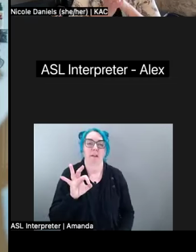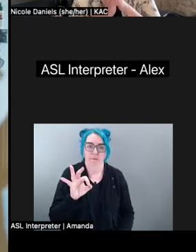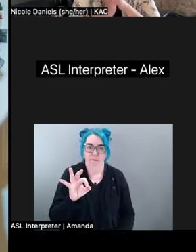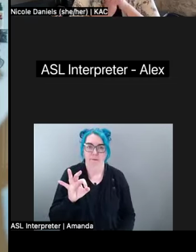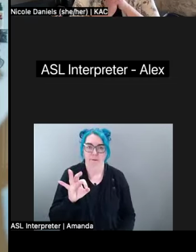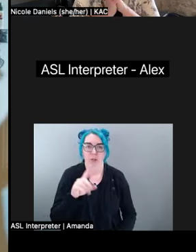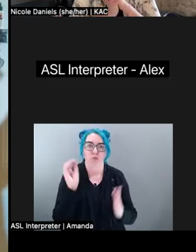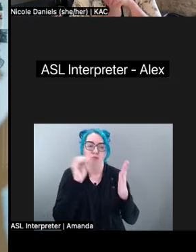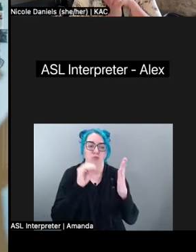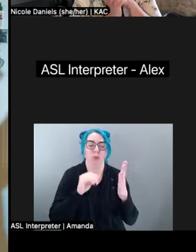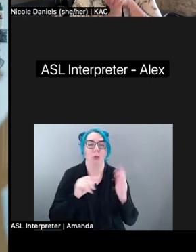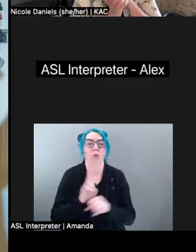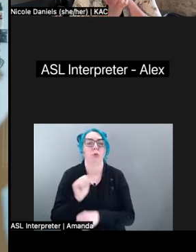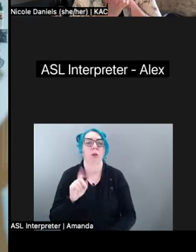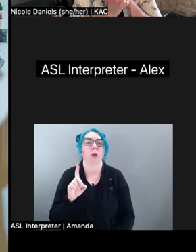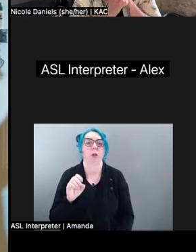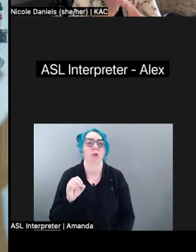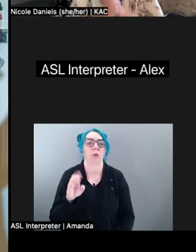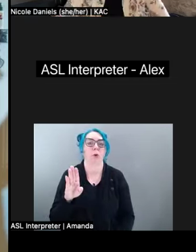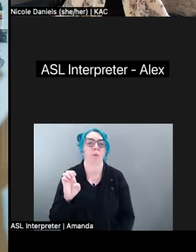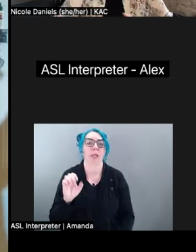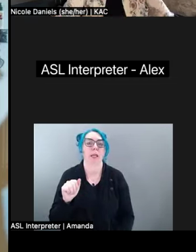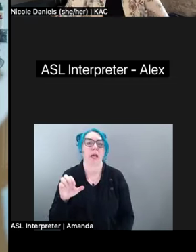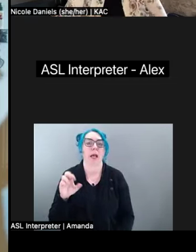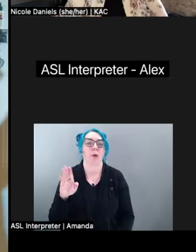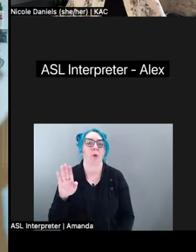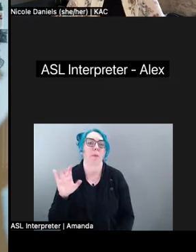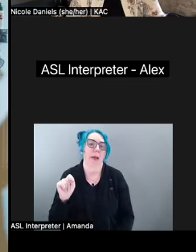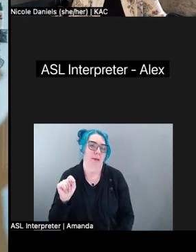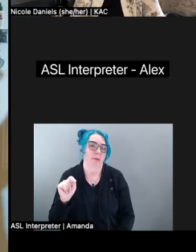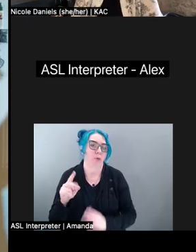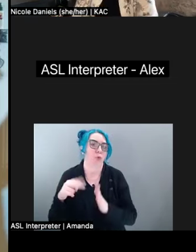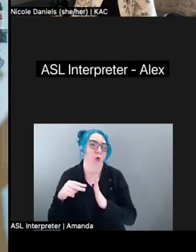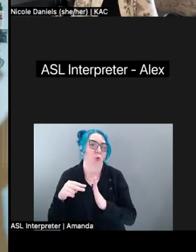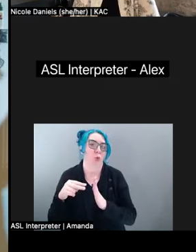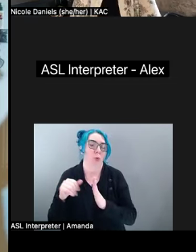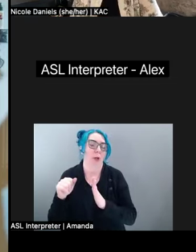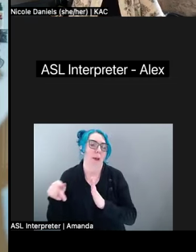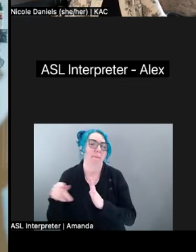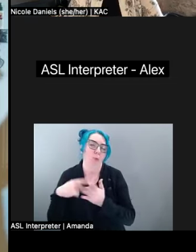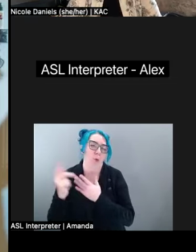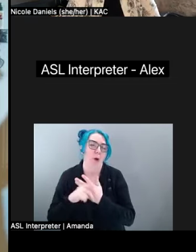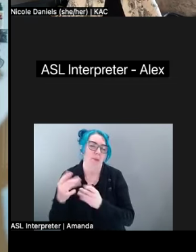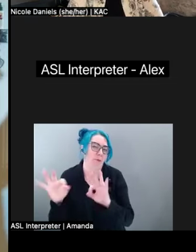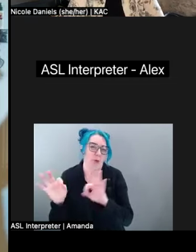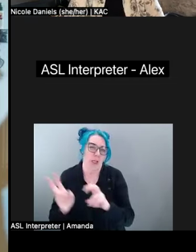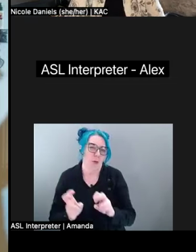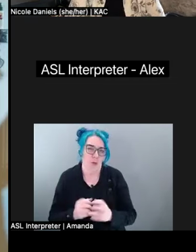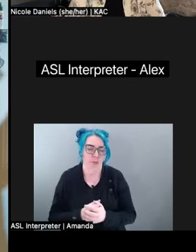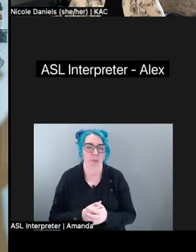Adobe Acrobat Reader, which can be downloaded for free. Each text box has a maximum character limit